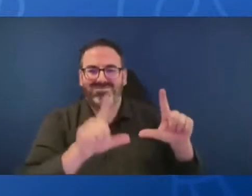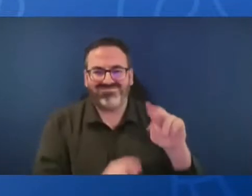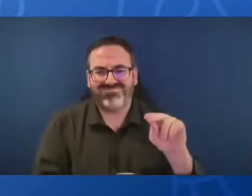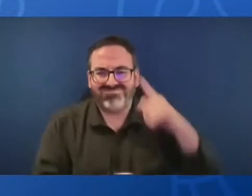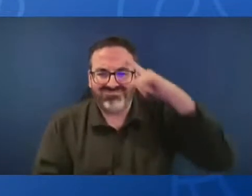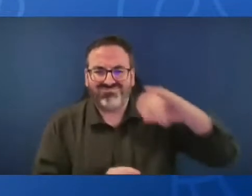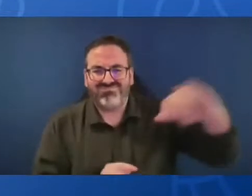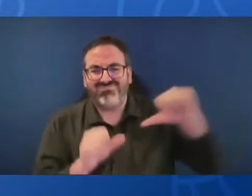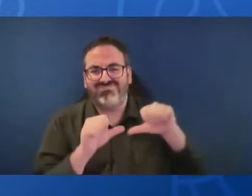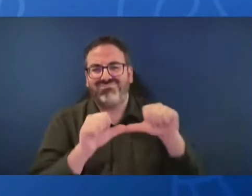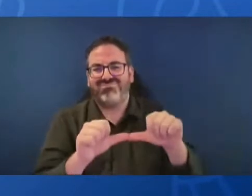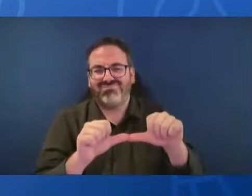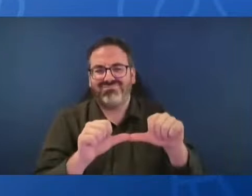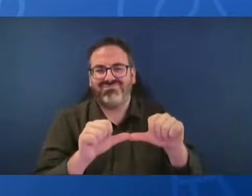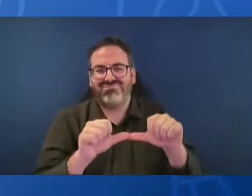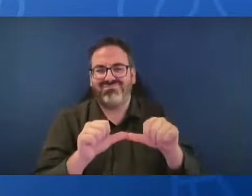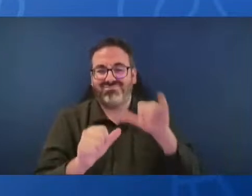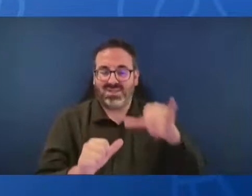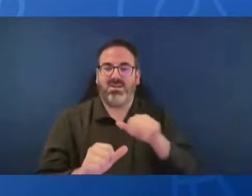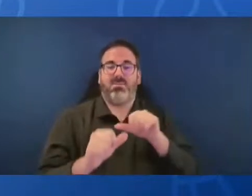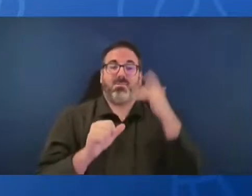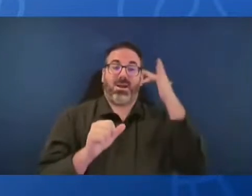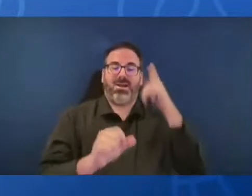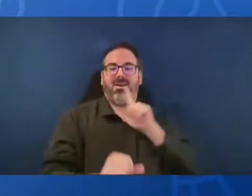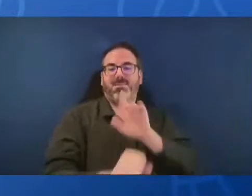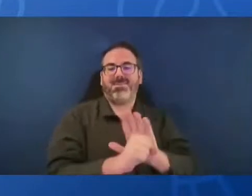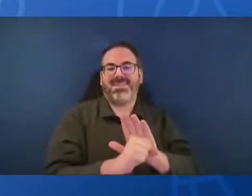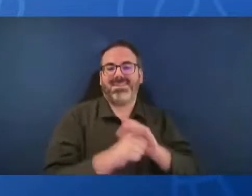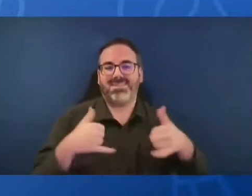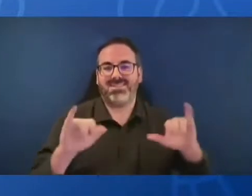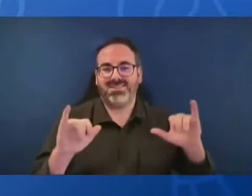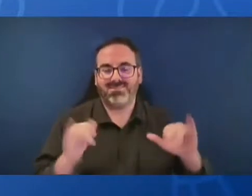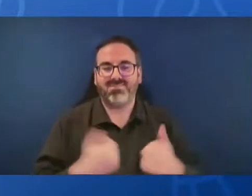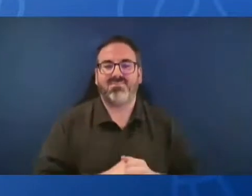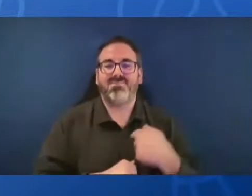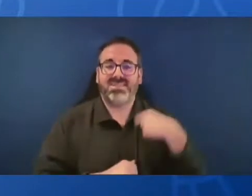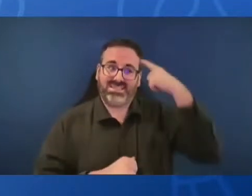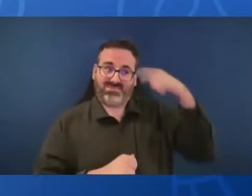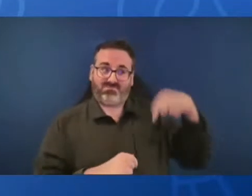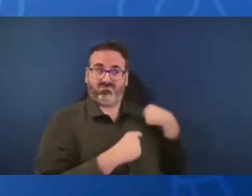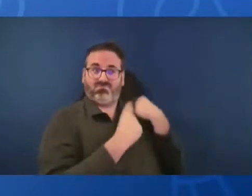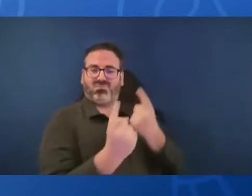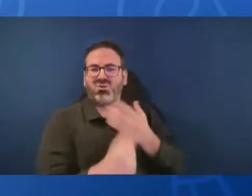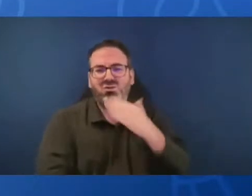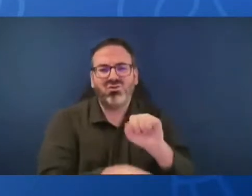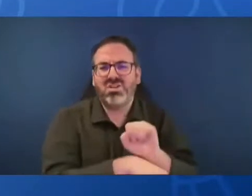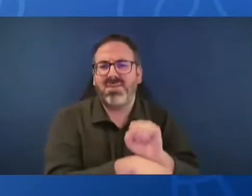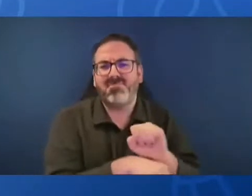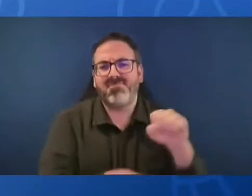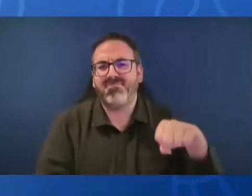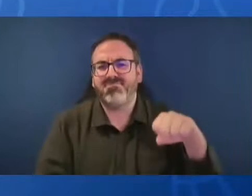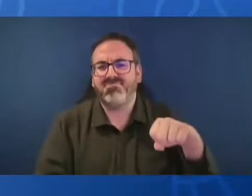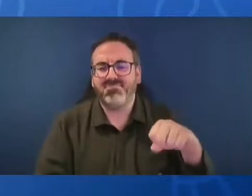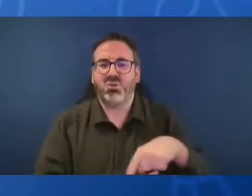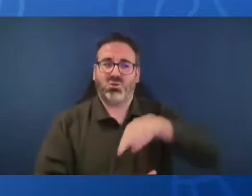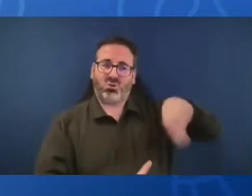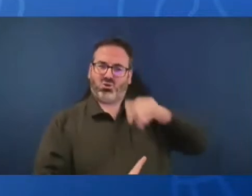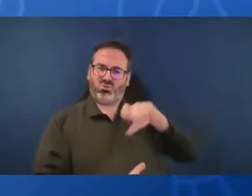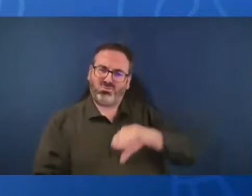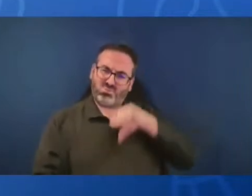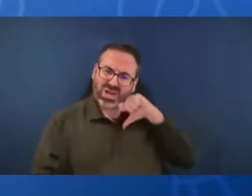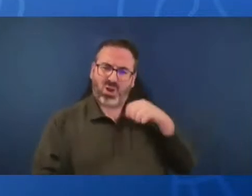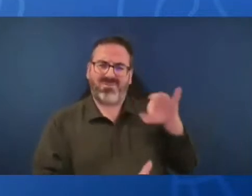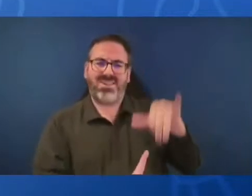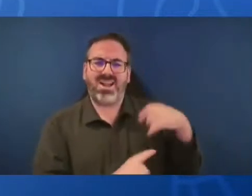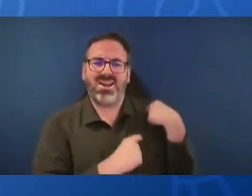we should all be proud of it as well. My second question, Tammy, on Russia-Ukraine, I was going, actually, that was my original question. Well, I've clearly lost